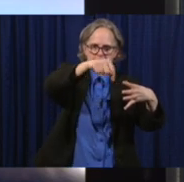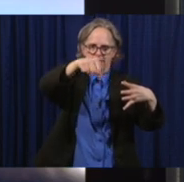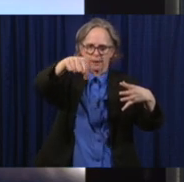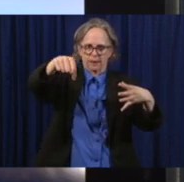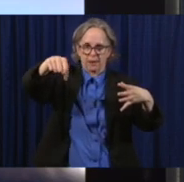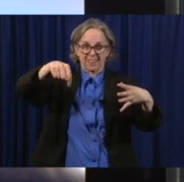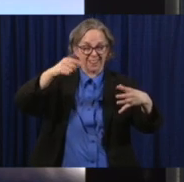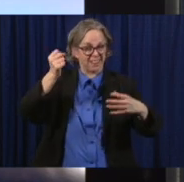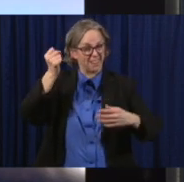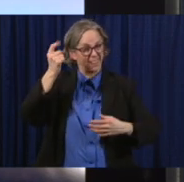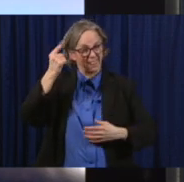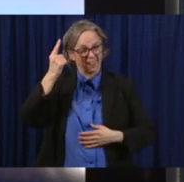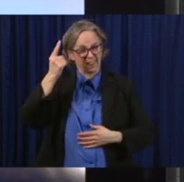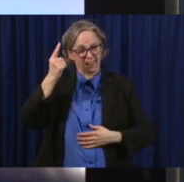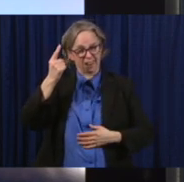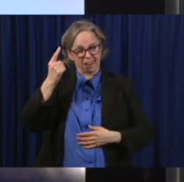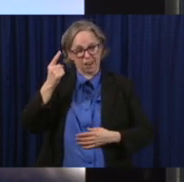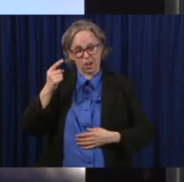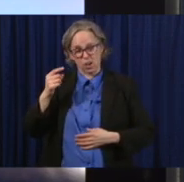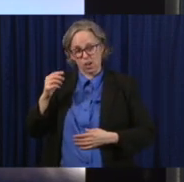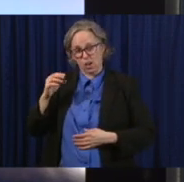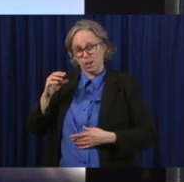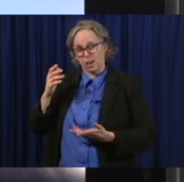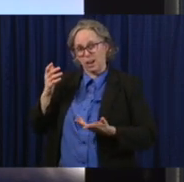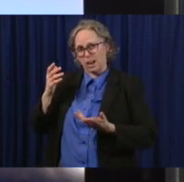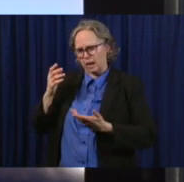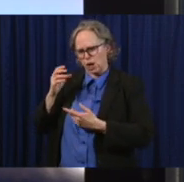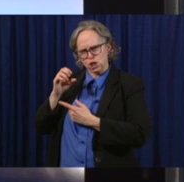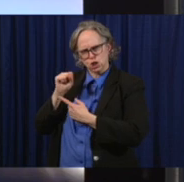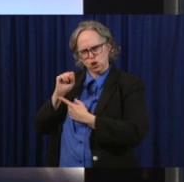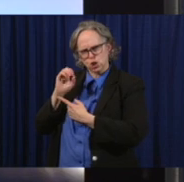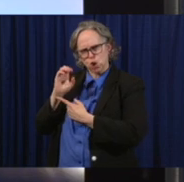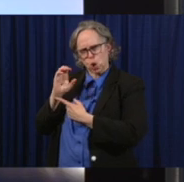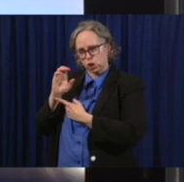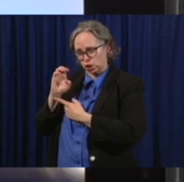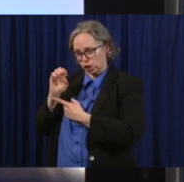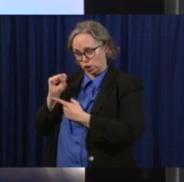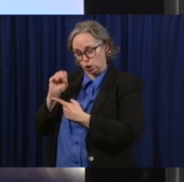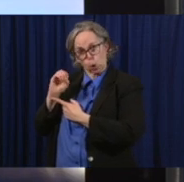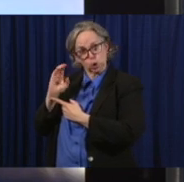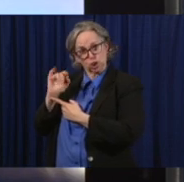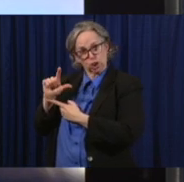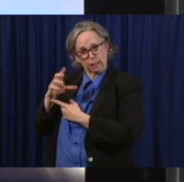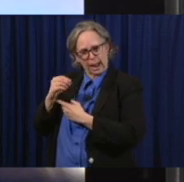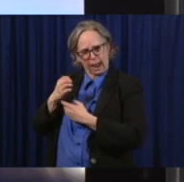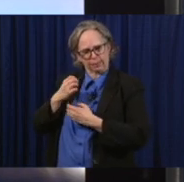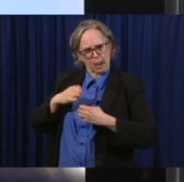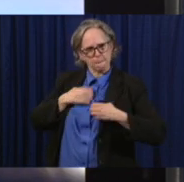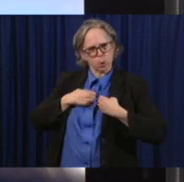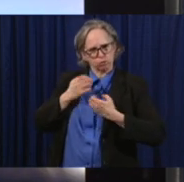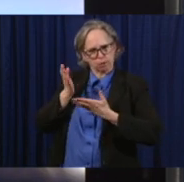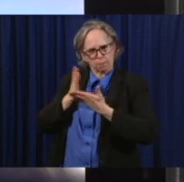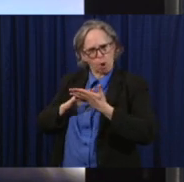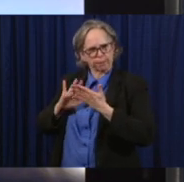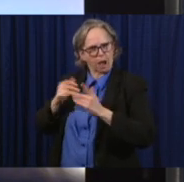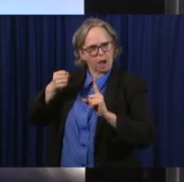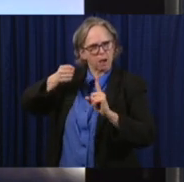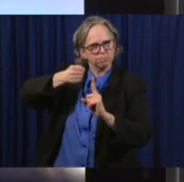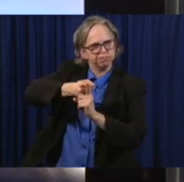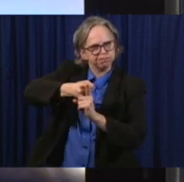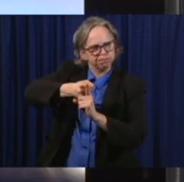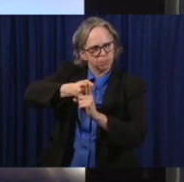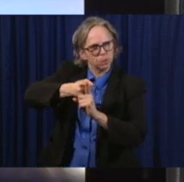COVID-19. I think there's a lot of emphasis, appropriately so, on being sure that we